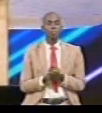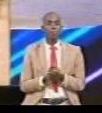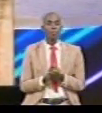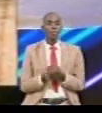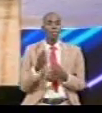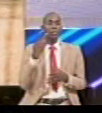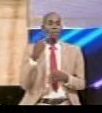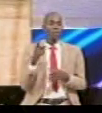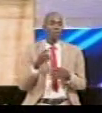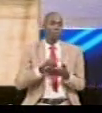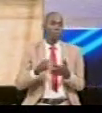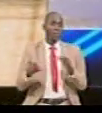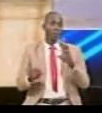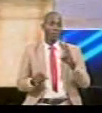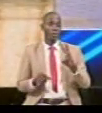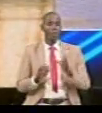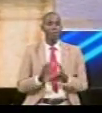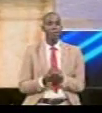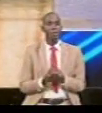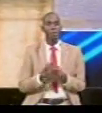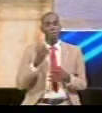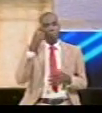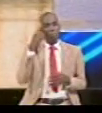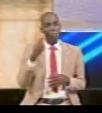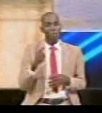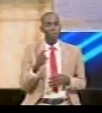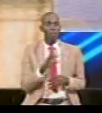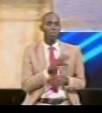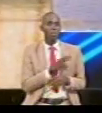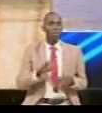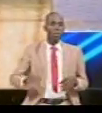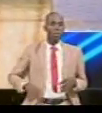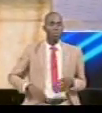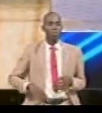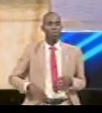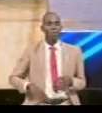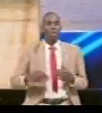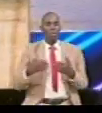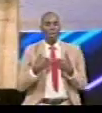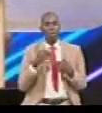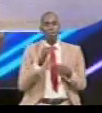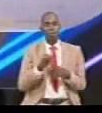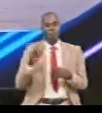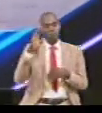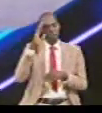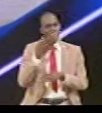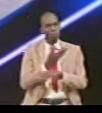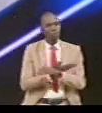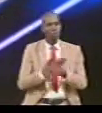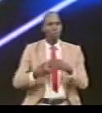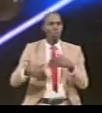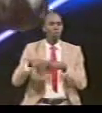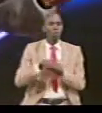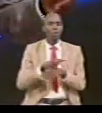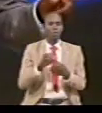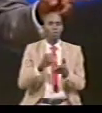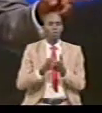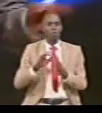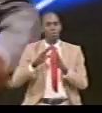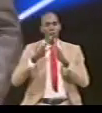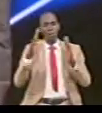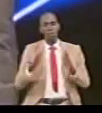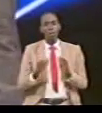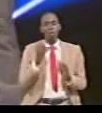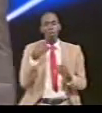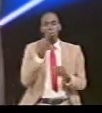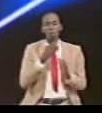verse 6. In verse 6, but Christ as a son over his own house, whose house we